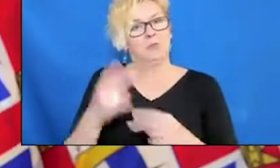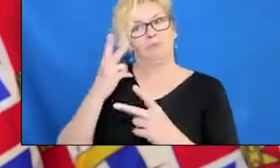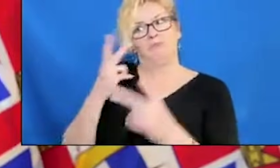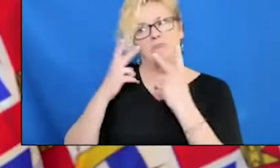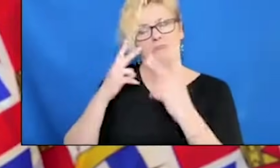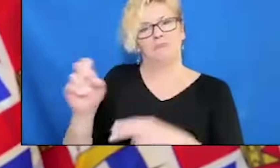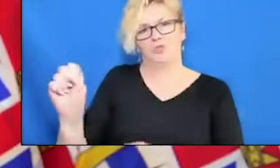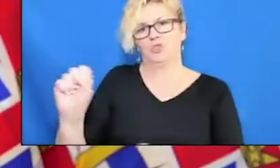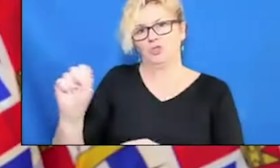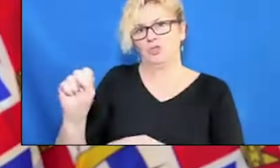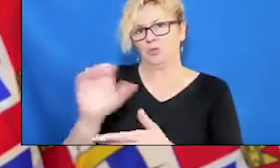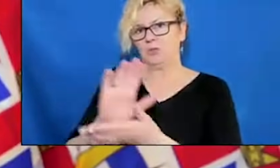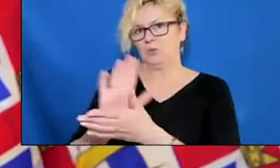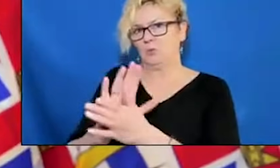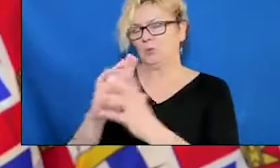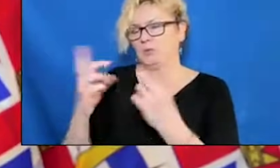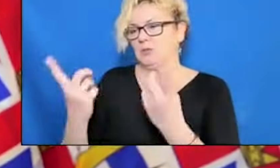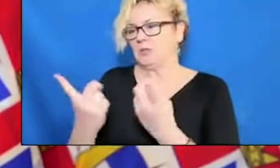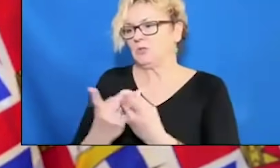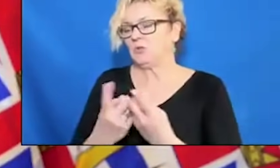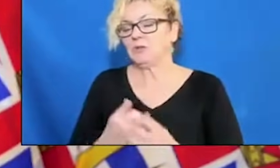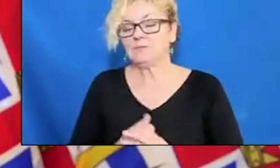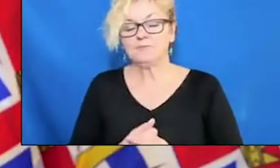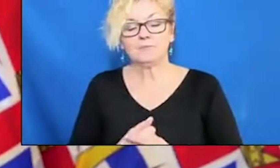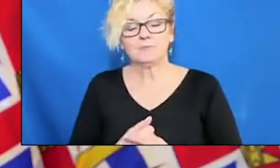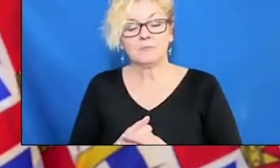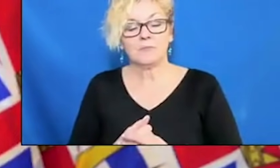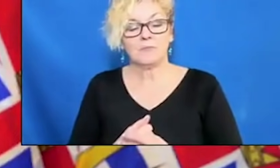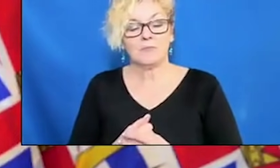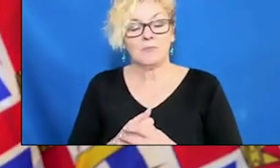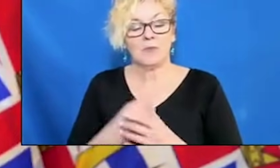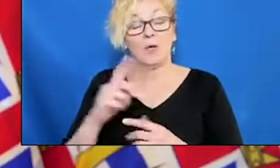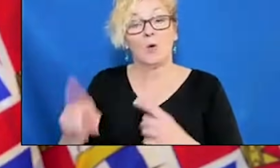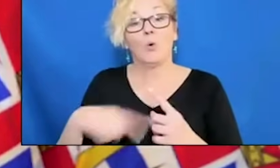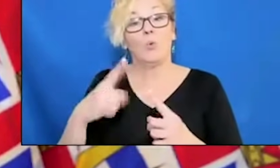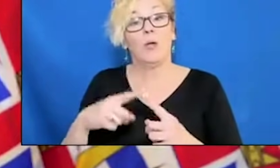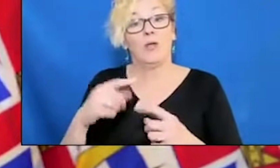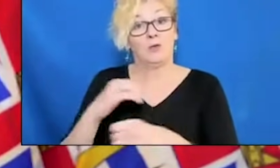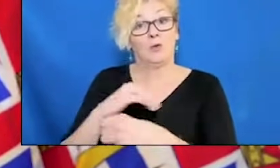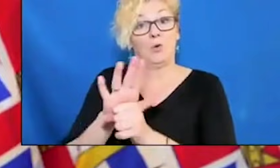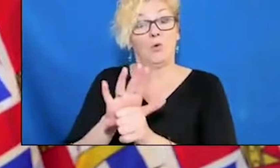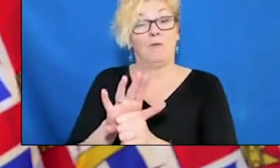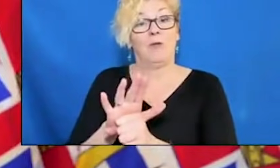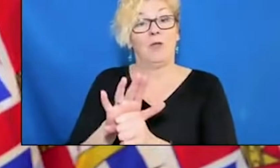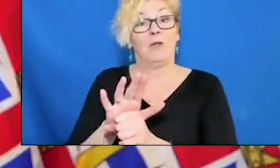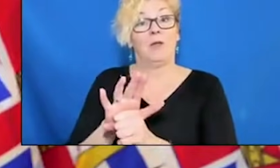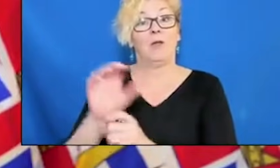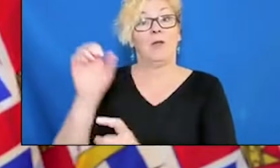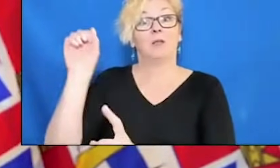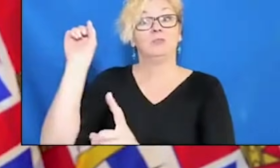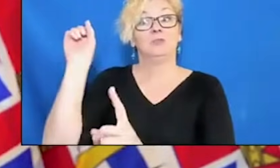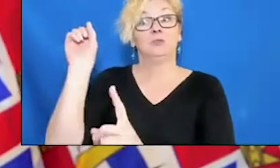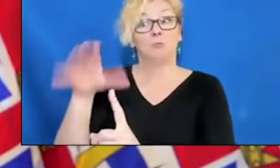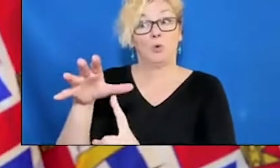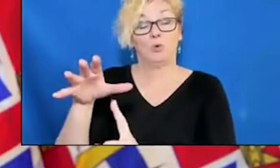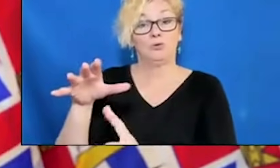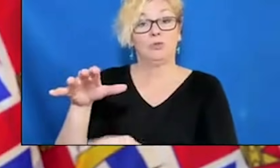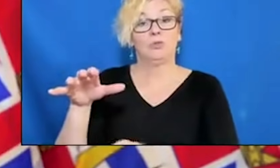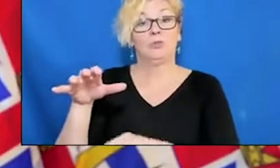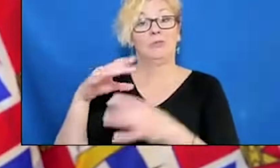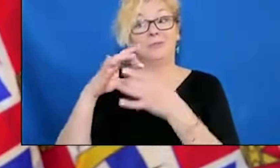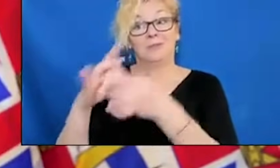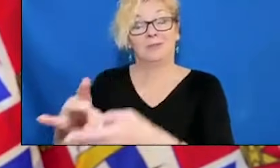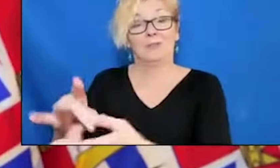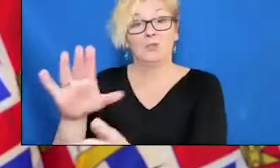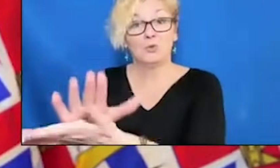school district. And when we see exposures in schools, it's very disruptive. It's disruptive because people have to self-isolate,